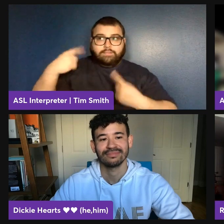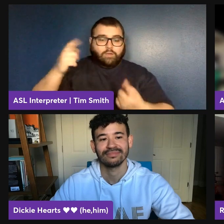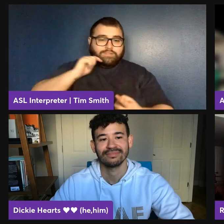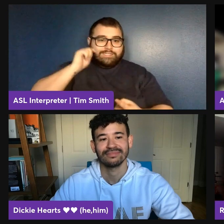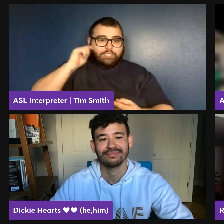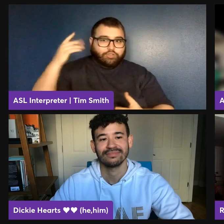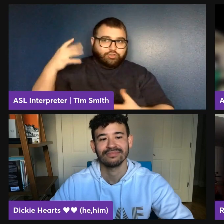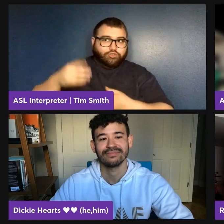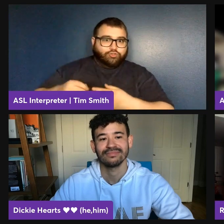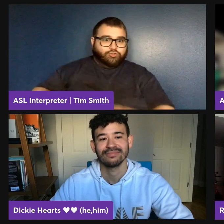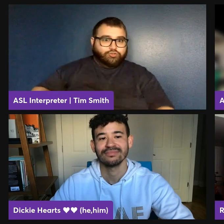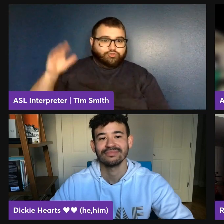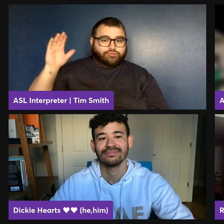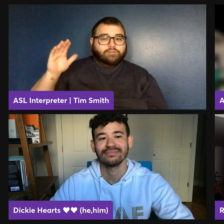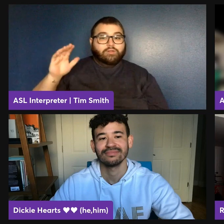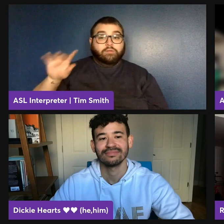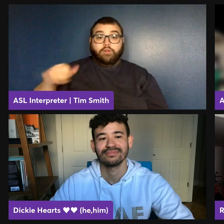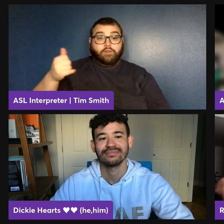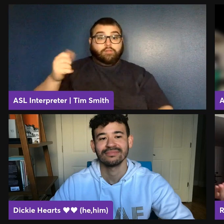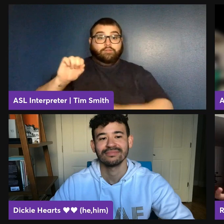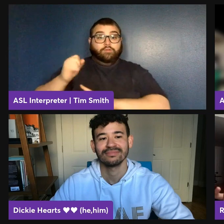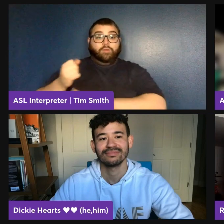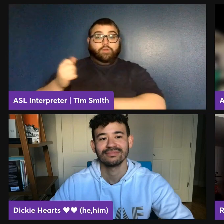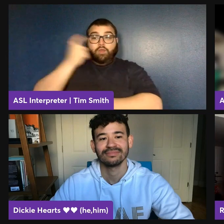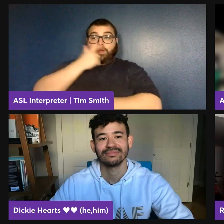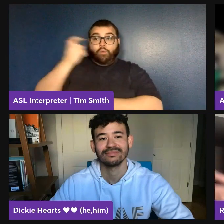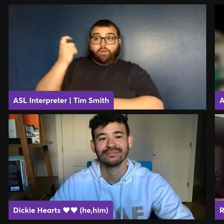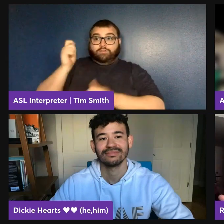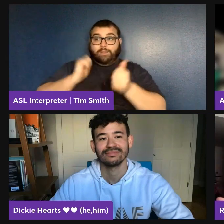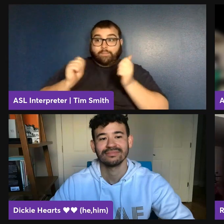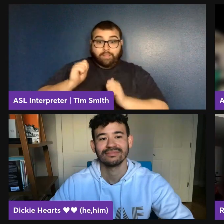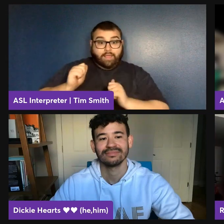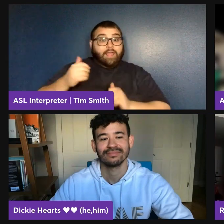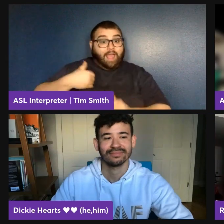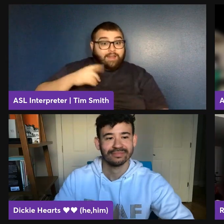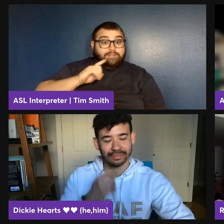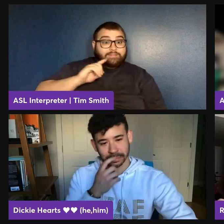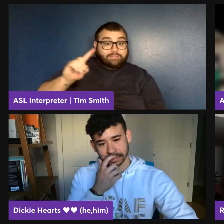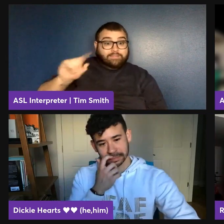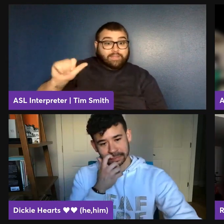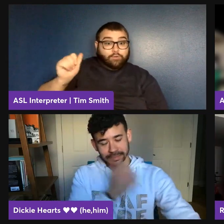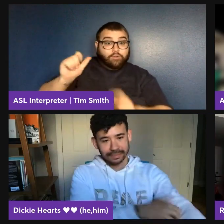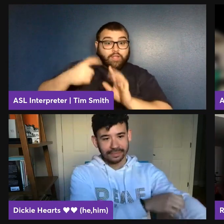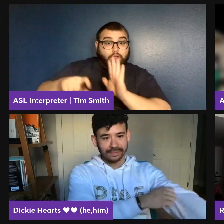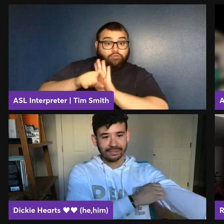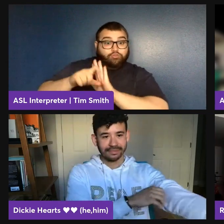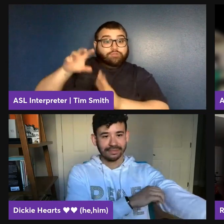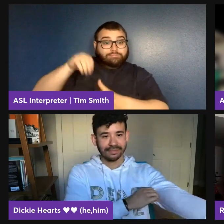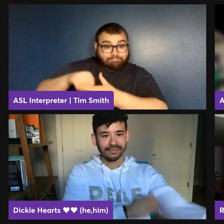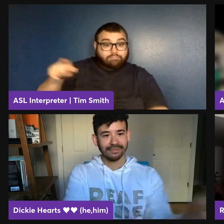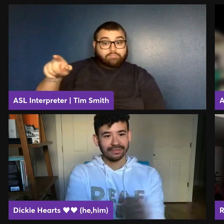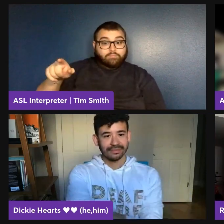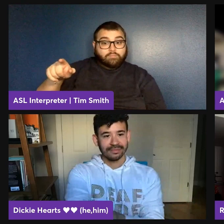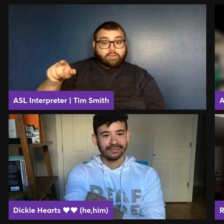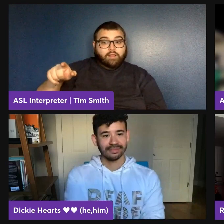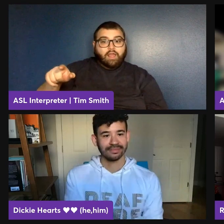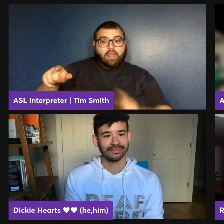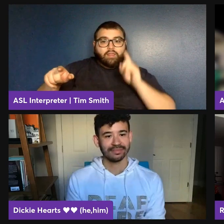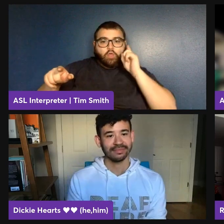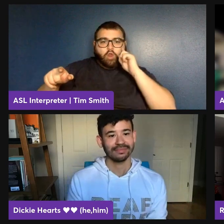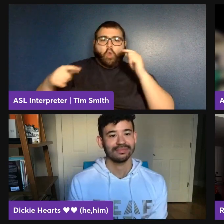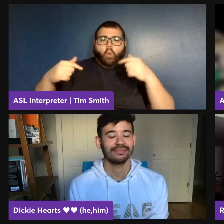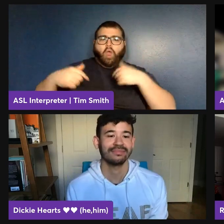I watched that play, which did have a disabled character in it, but I said, oh, I'm